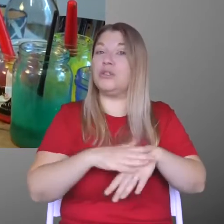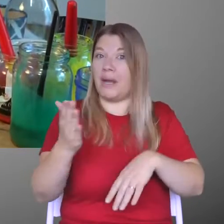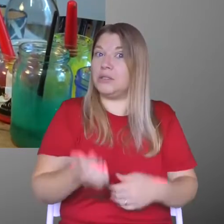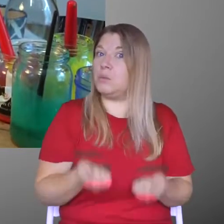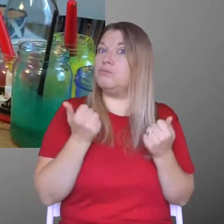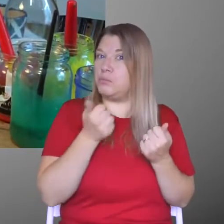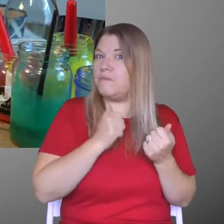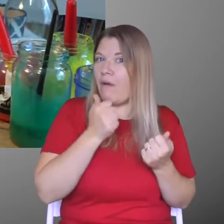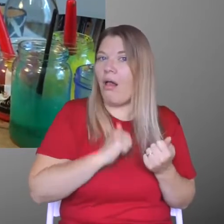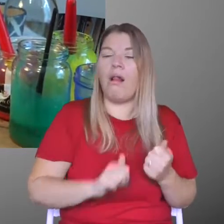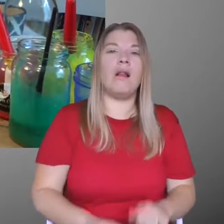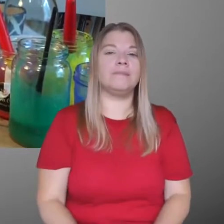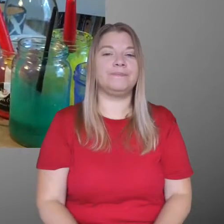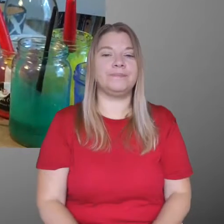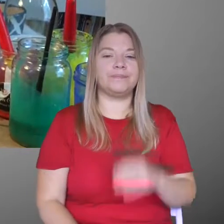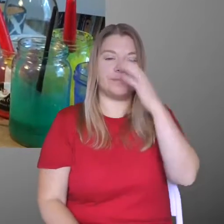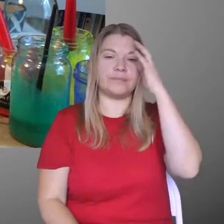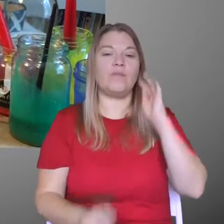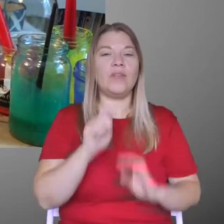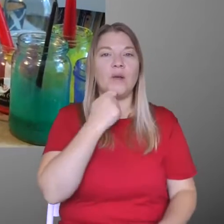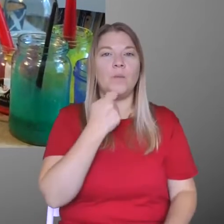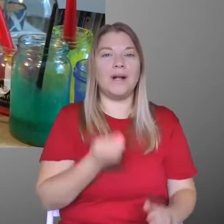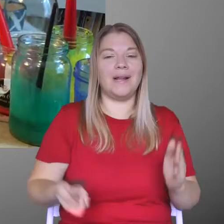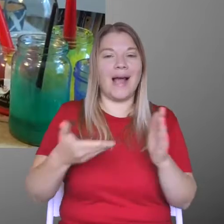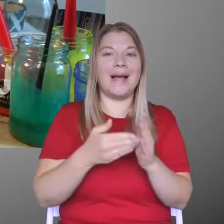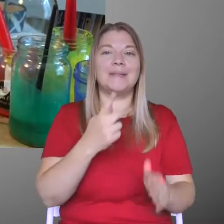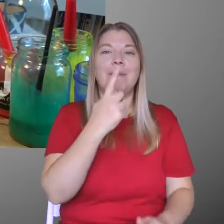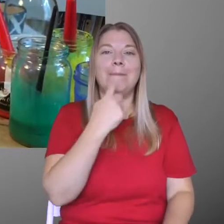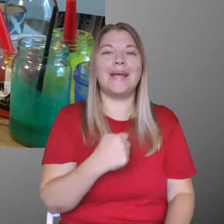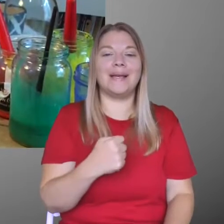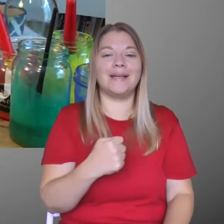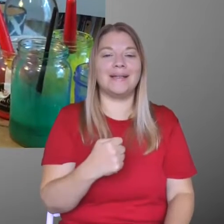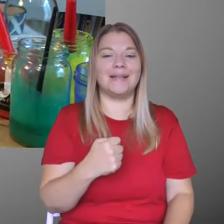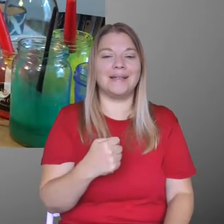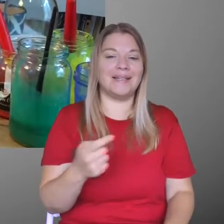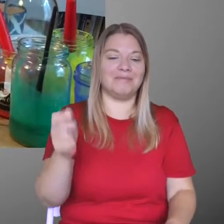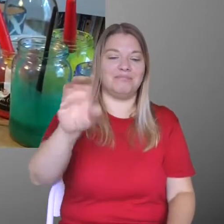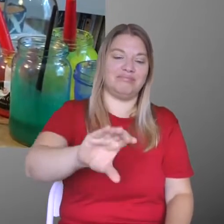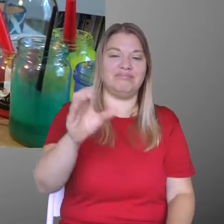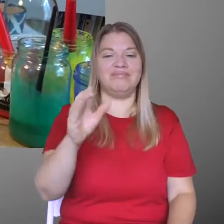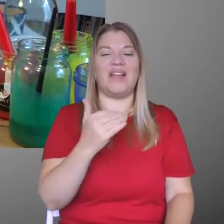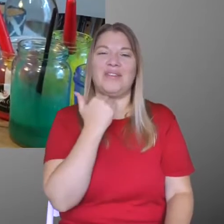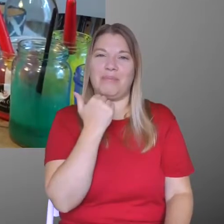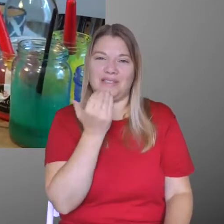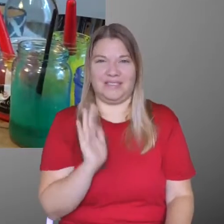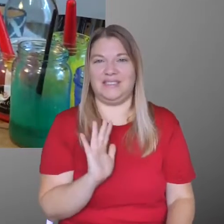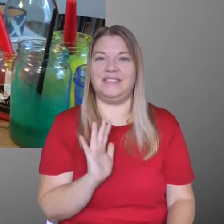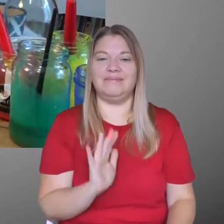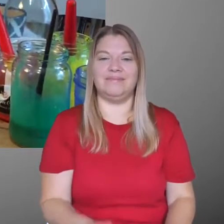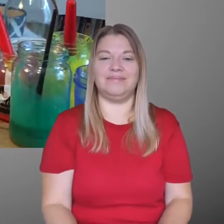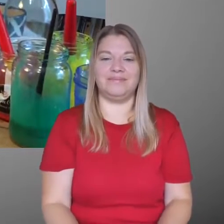going to put a little dollop of pink over here, and I think that's probably enough to be going on with. Maybe